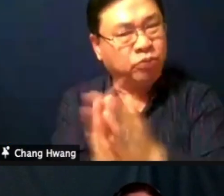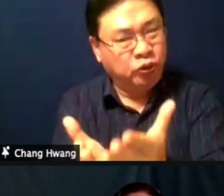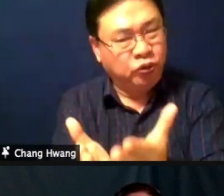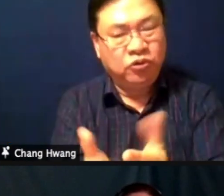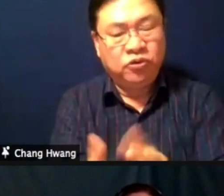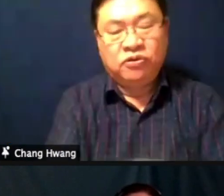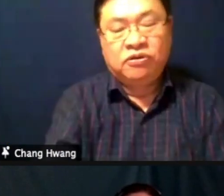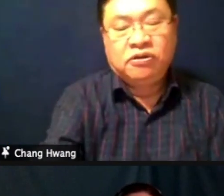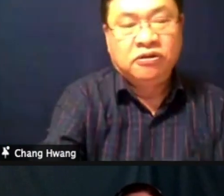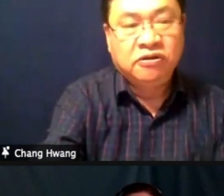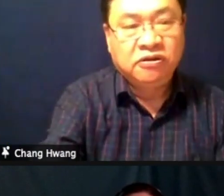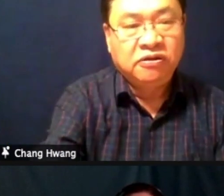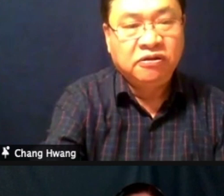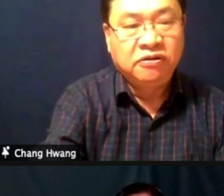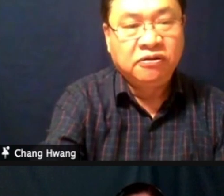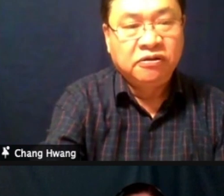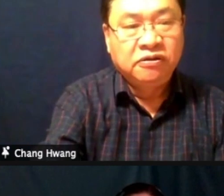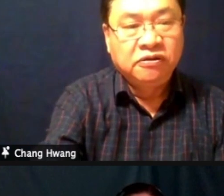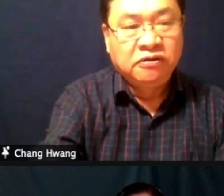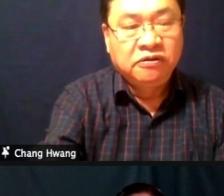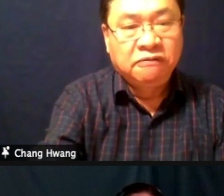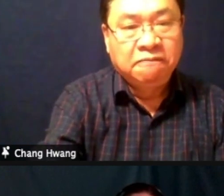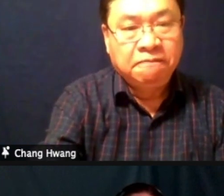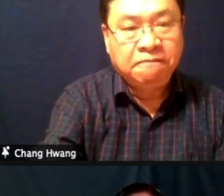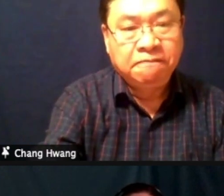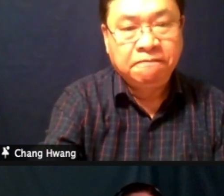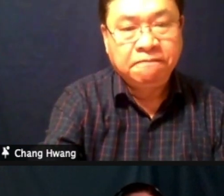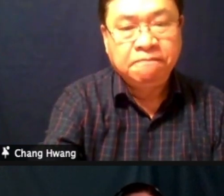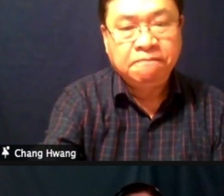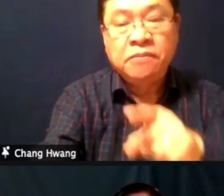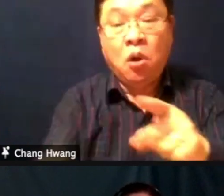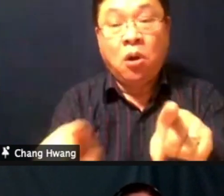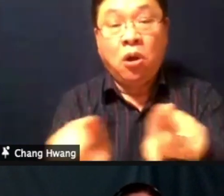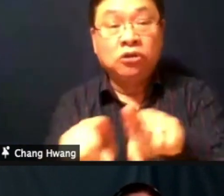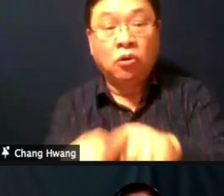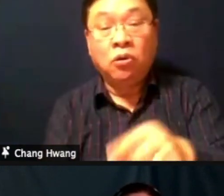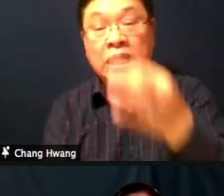some important words into that booklet. So this is also a very important booklet.